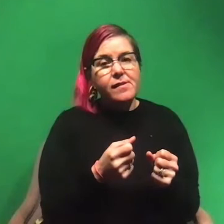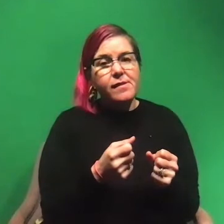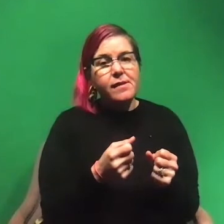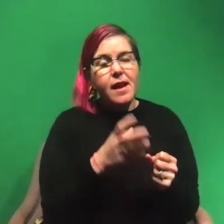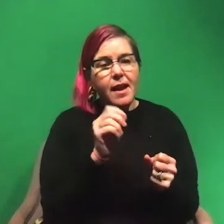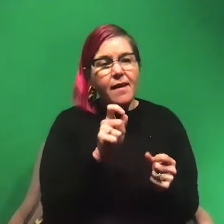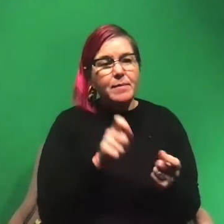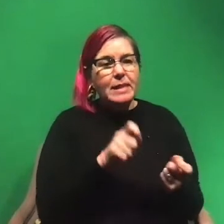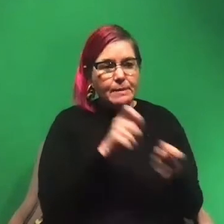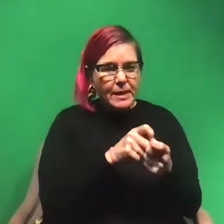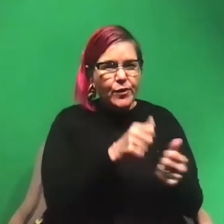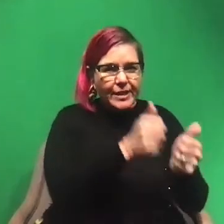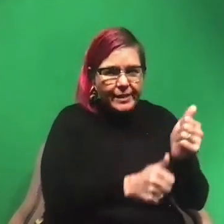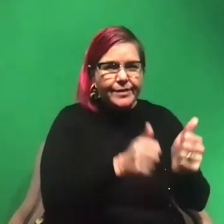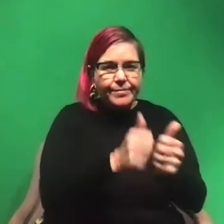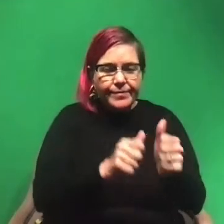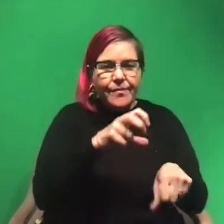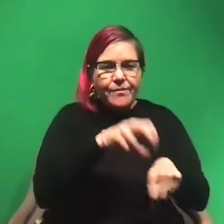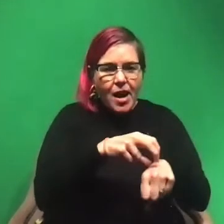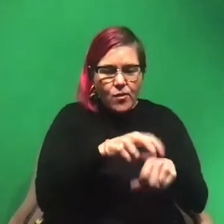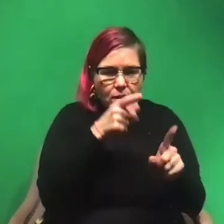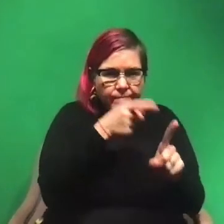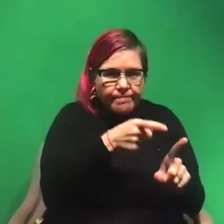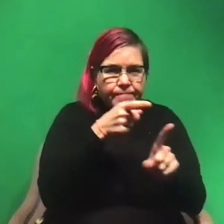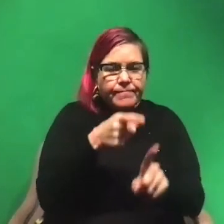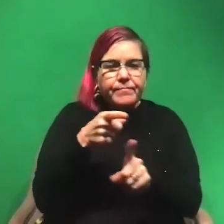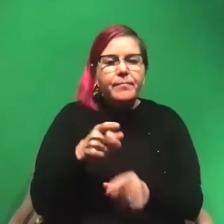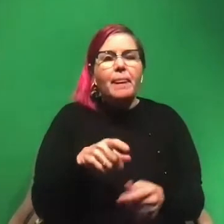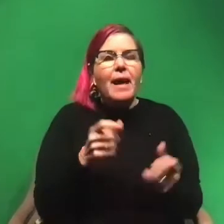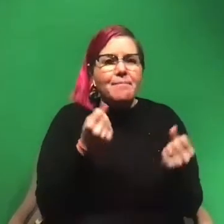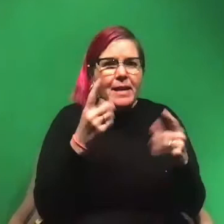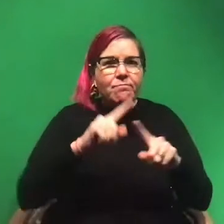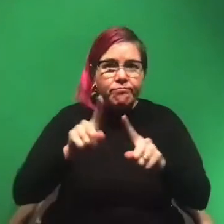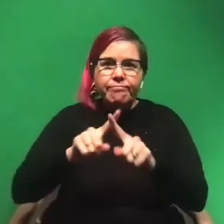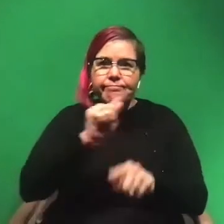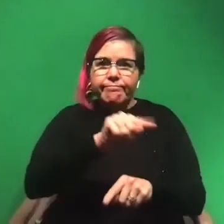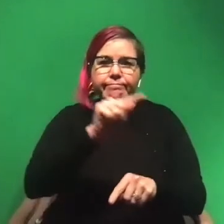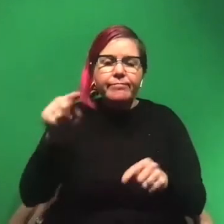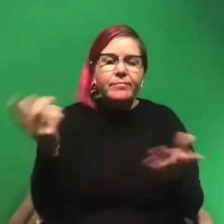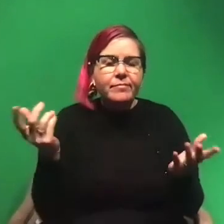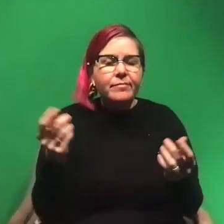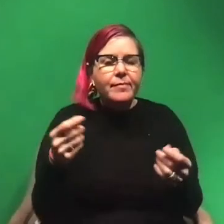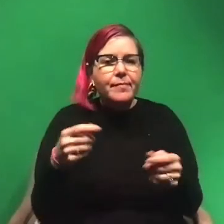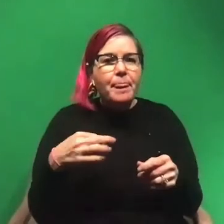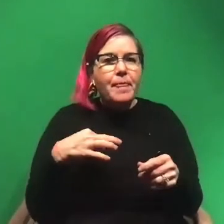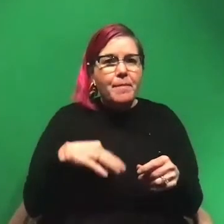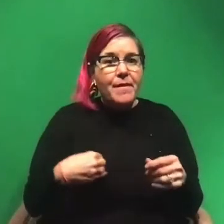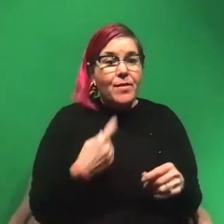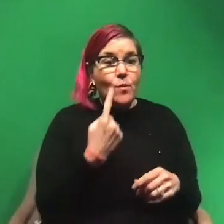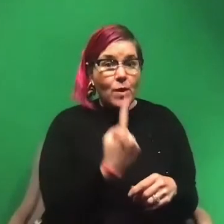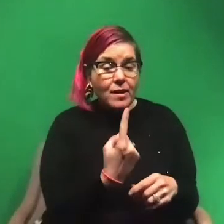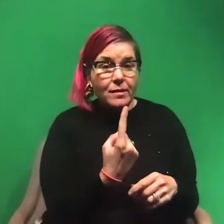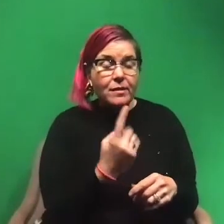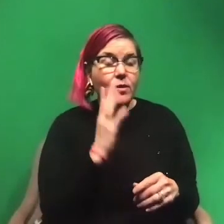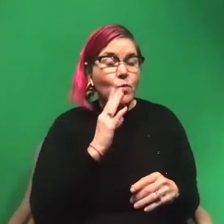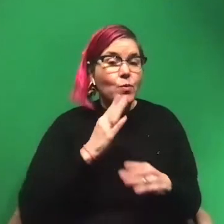for each virus, because a gazillion different viruses out there. The benefit of having one that would